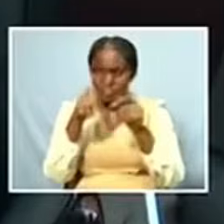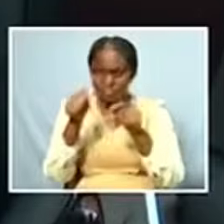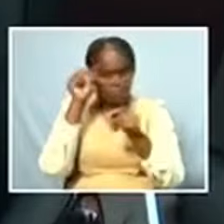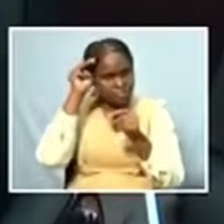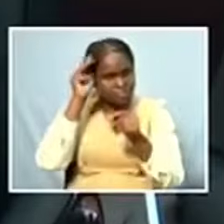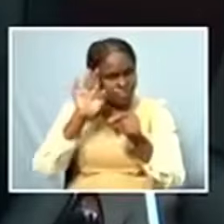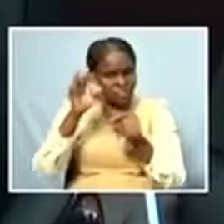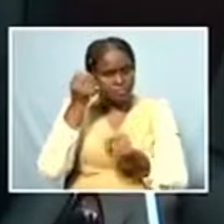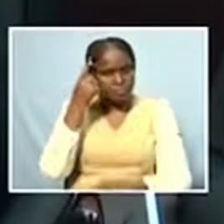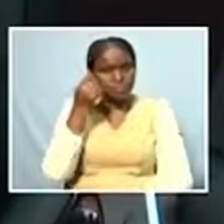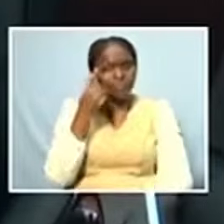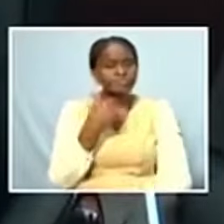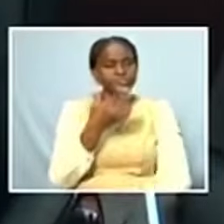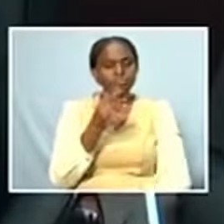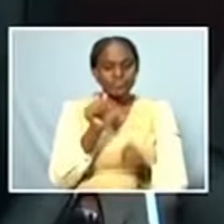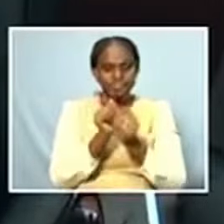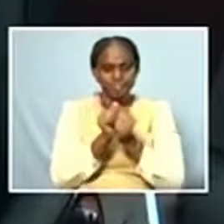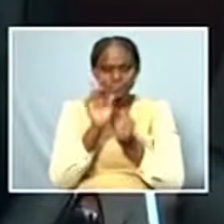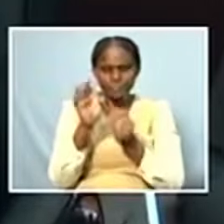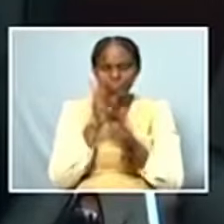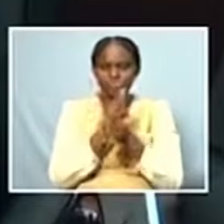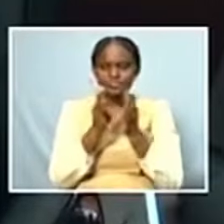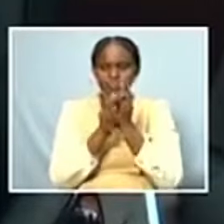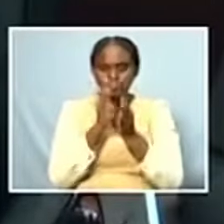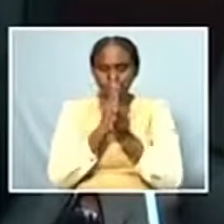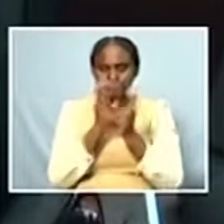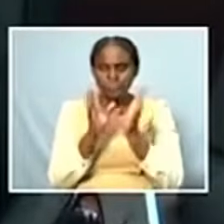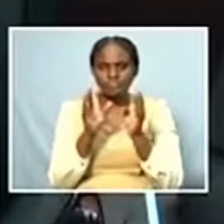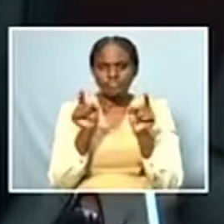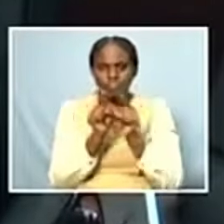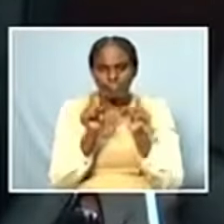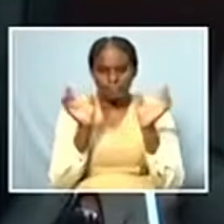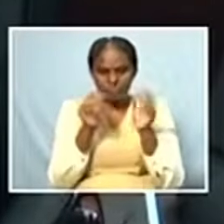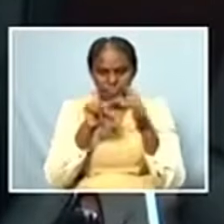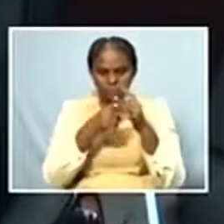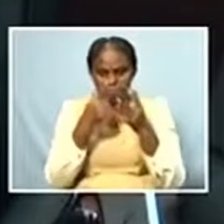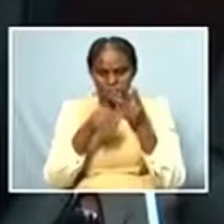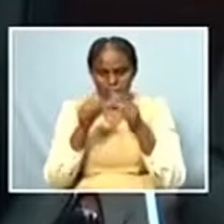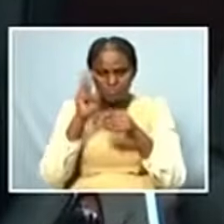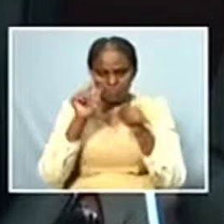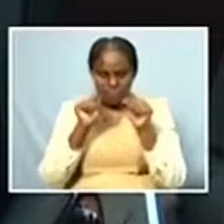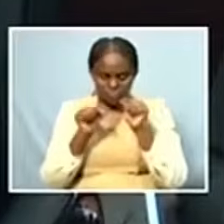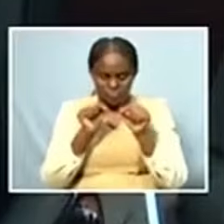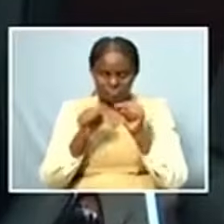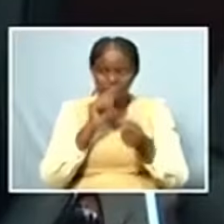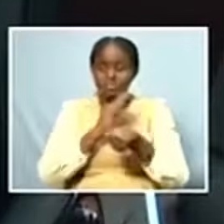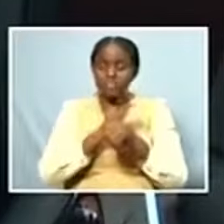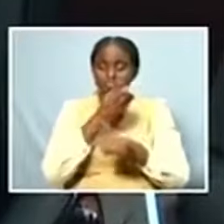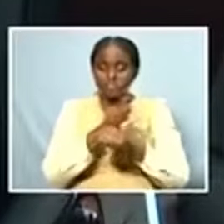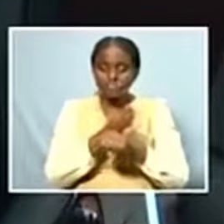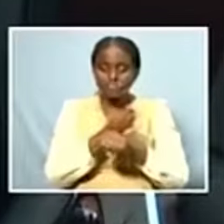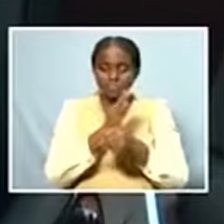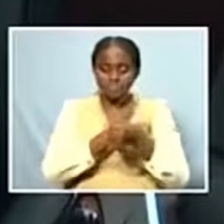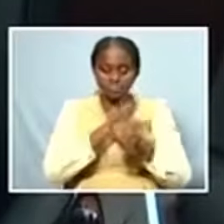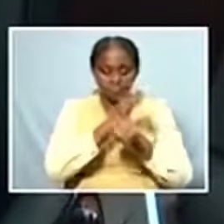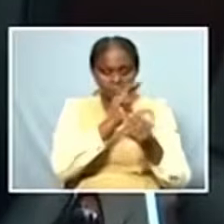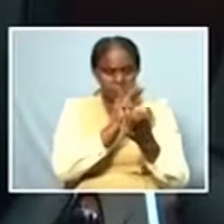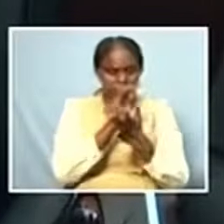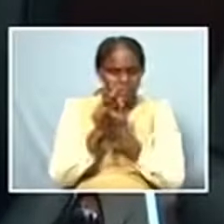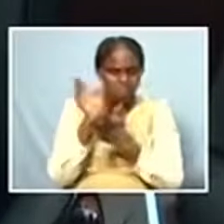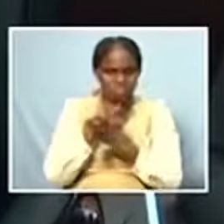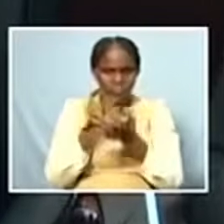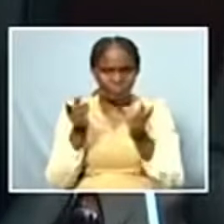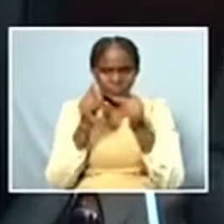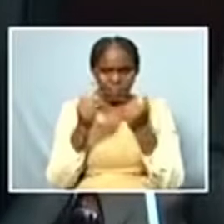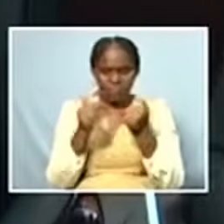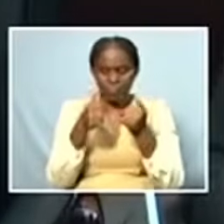ministry's understanding, together with the contractors, that the commencement was soon after signing, and that's